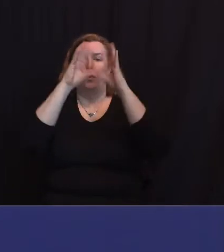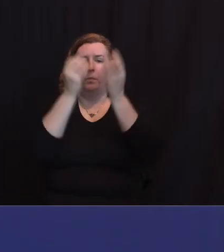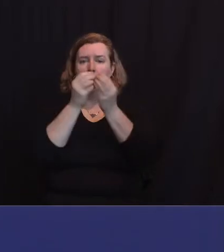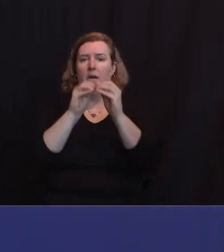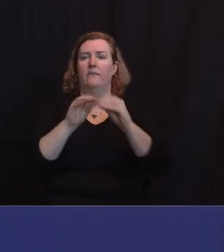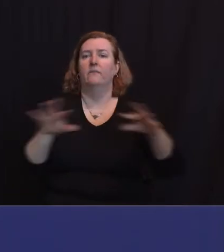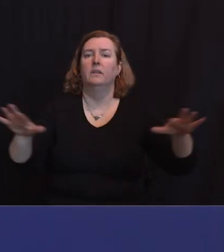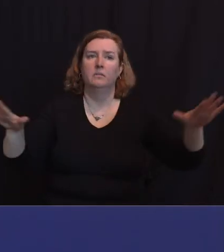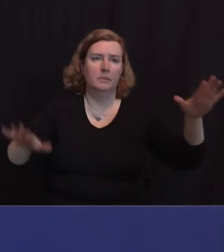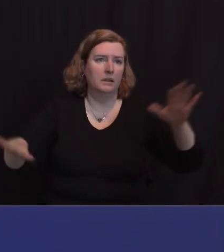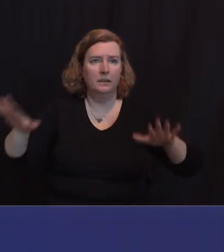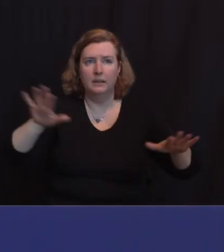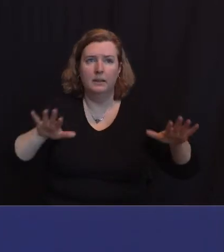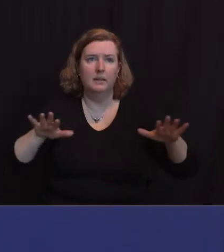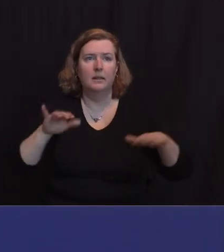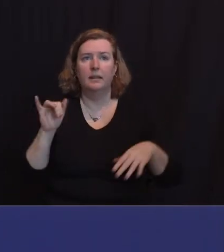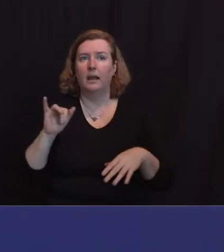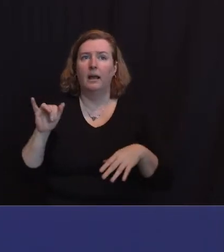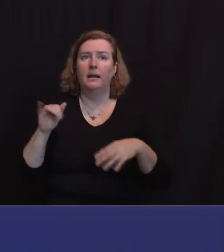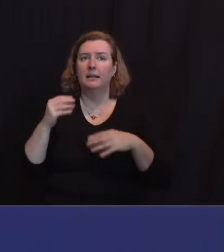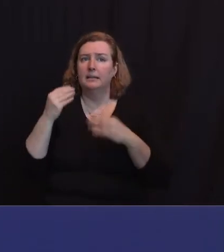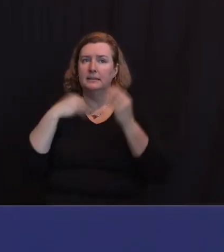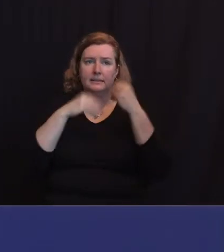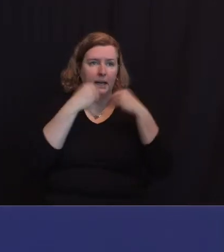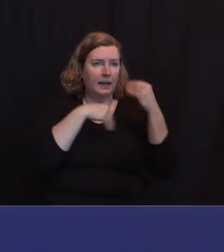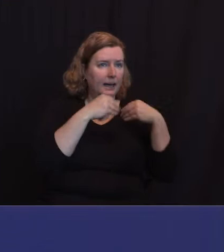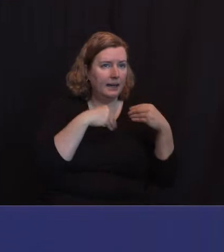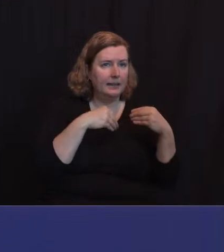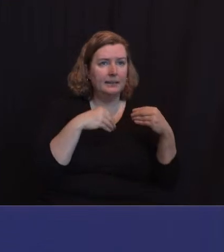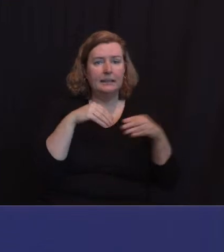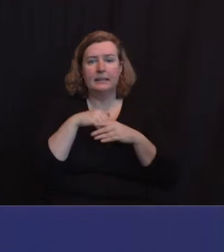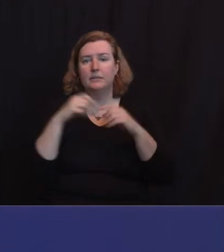things like dining, indoor gyms, et cetera.